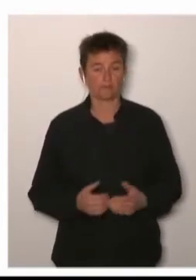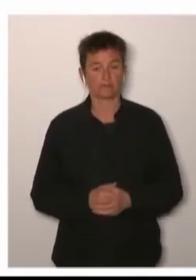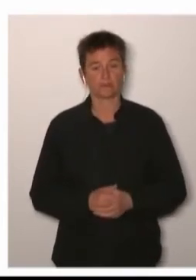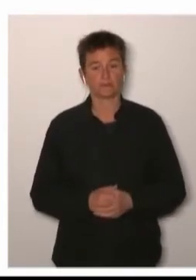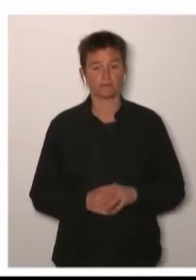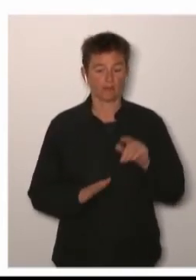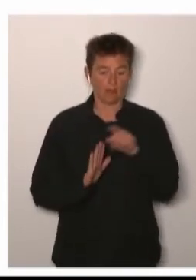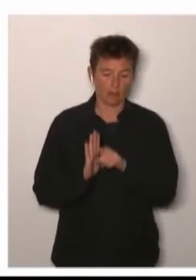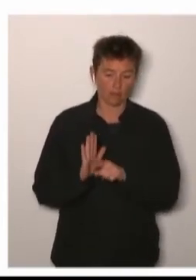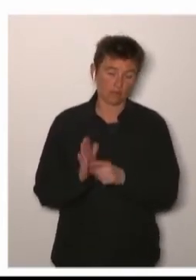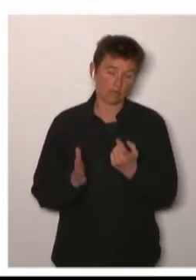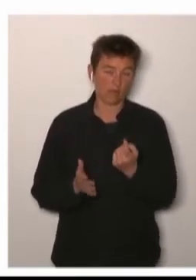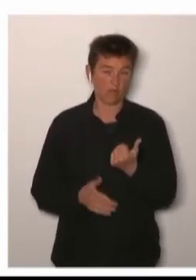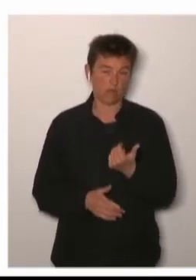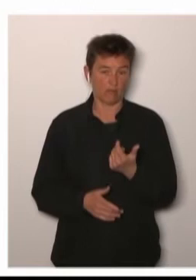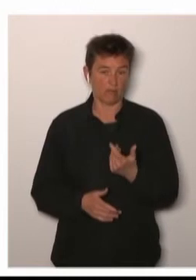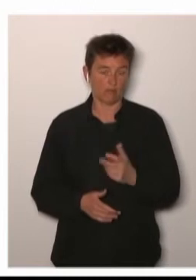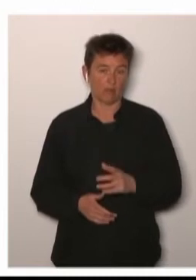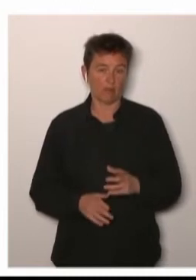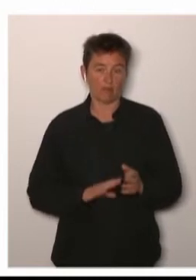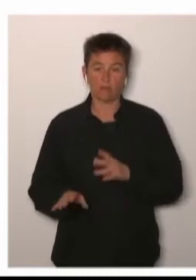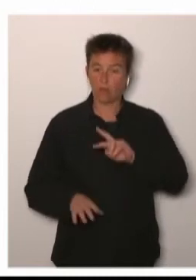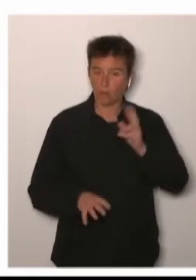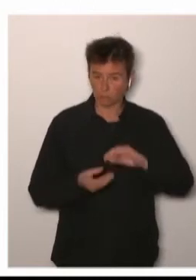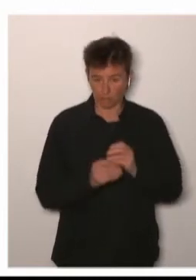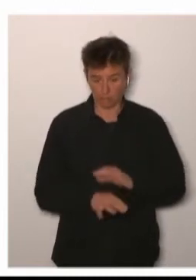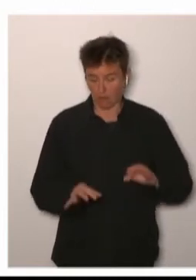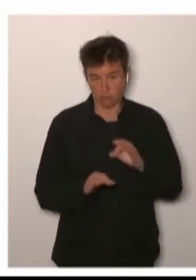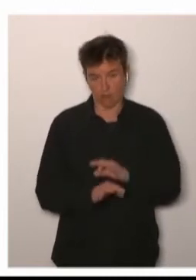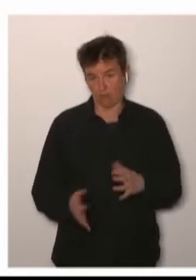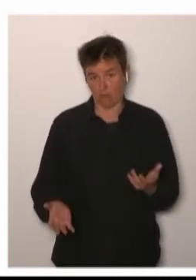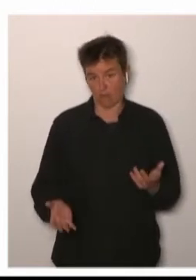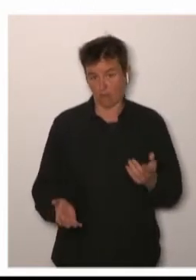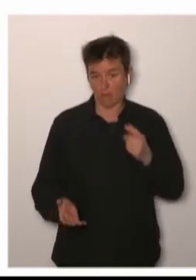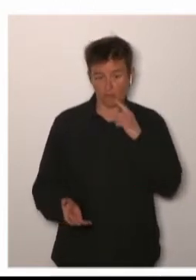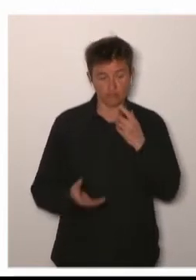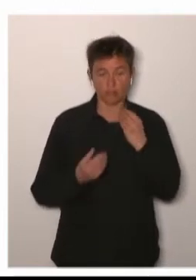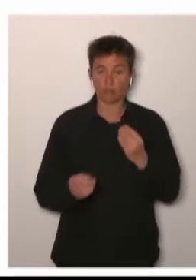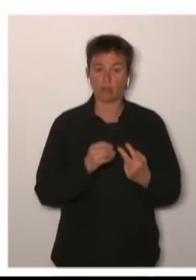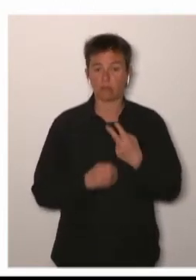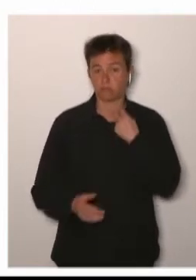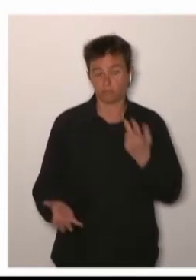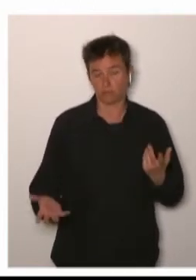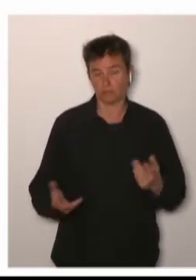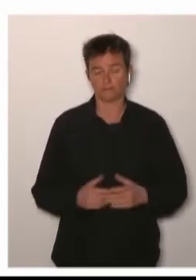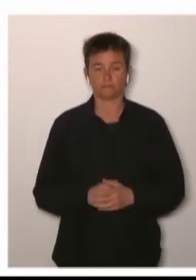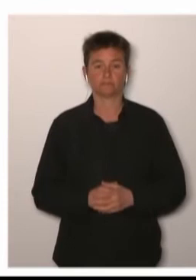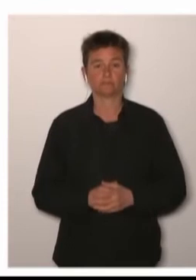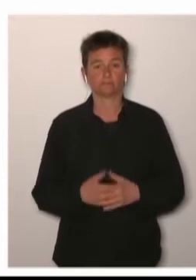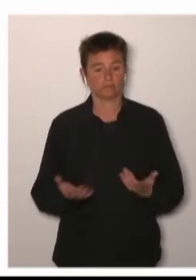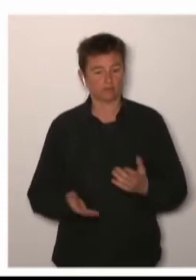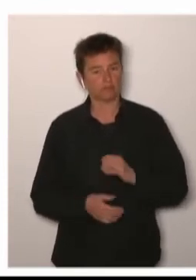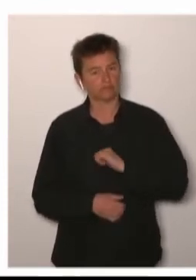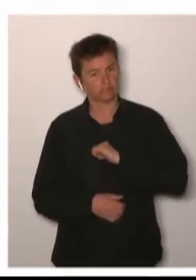you have no other issue than collaborating actually. And so it happened a lot. Accelerate is a major